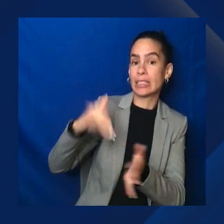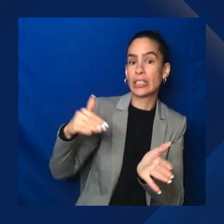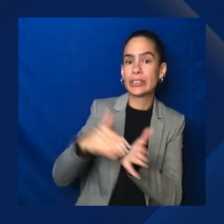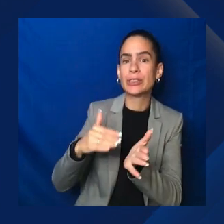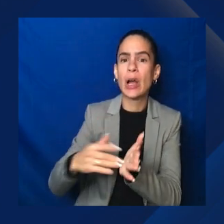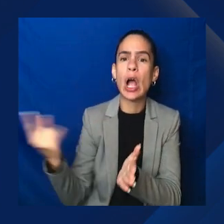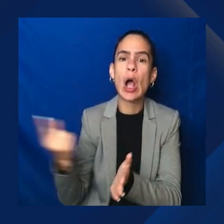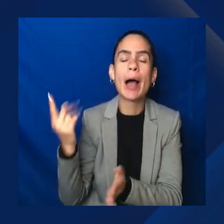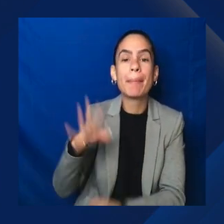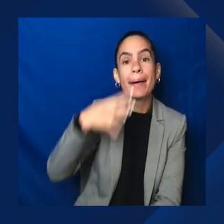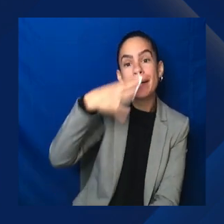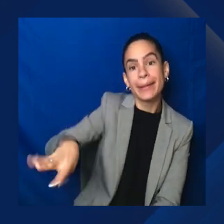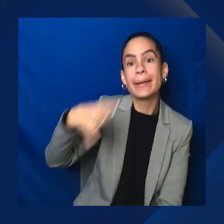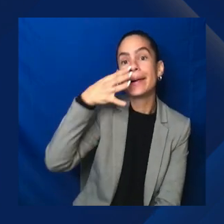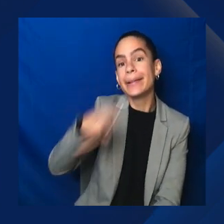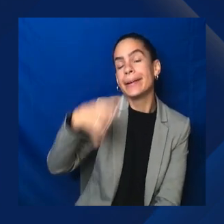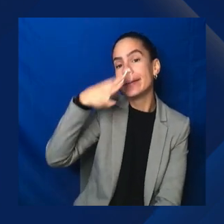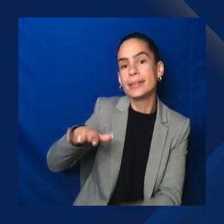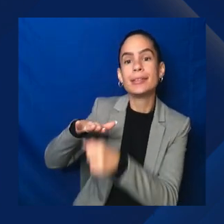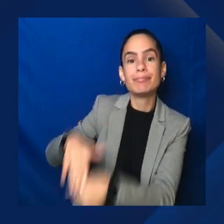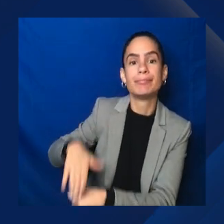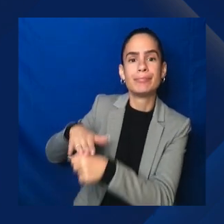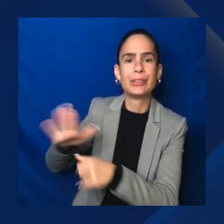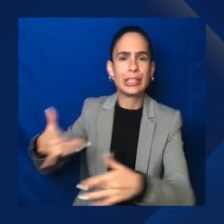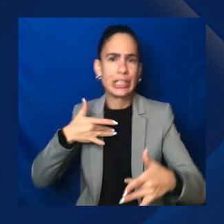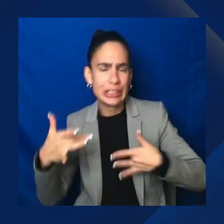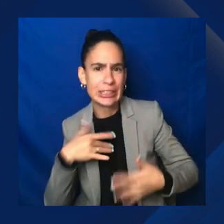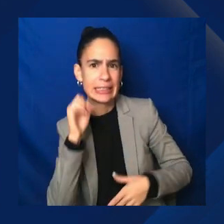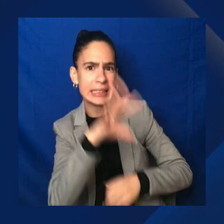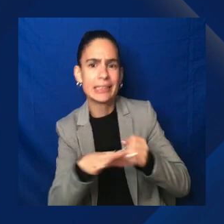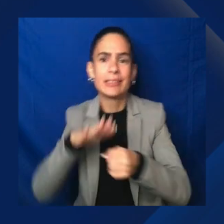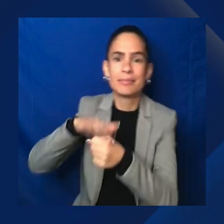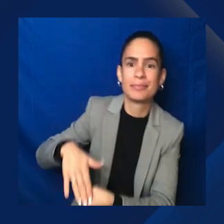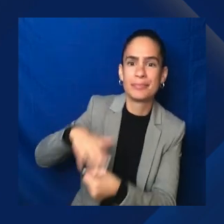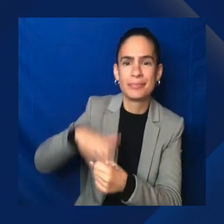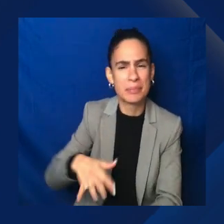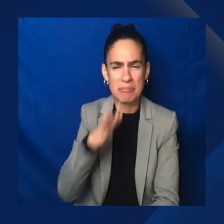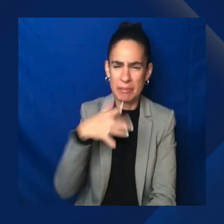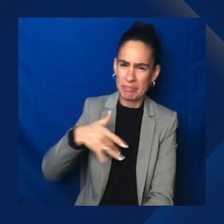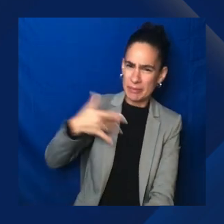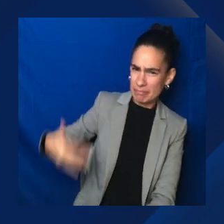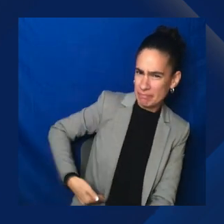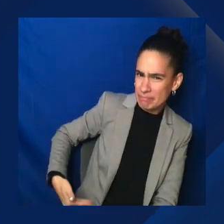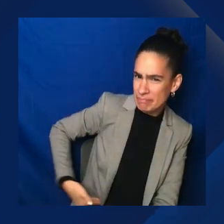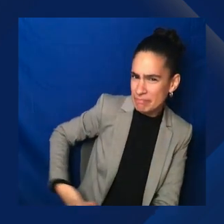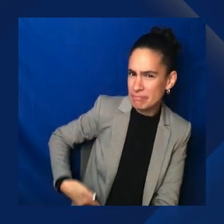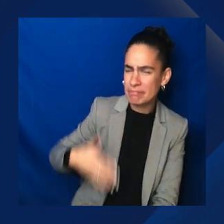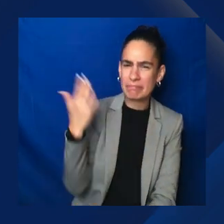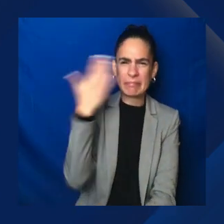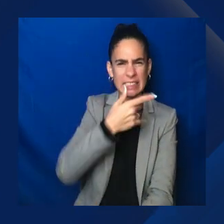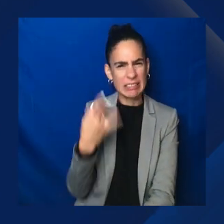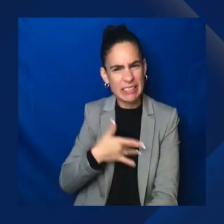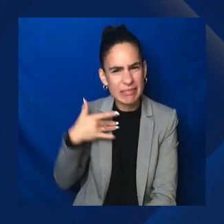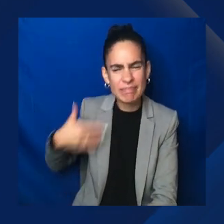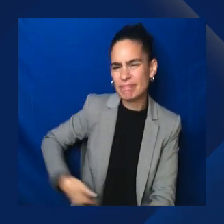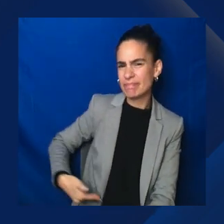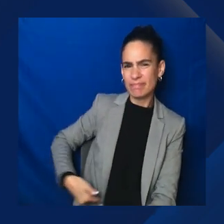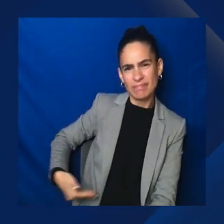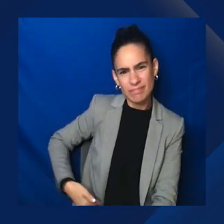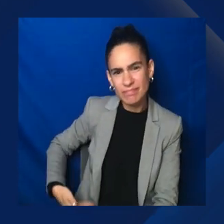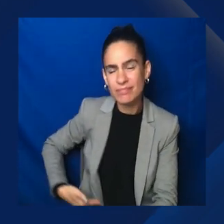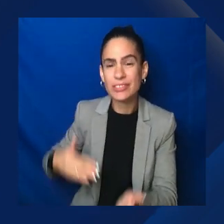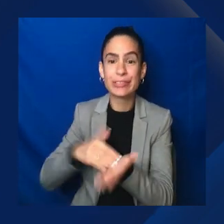her concerns. My mom suspected that he might have missed something very important. Those what